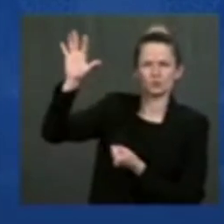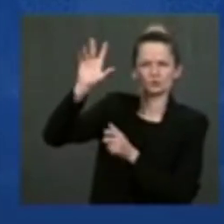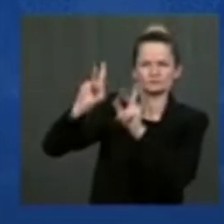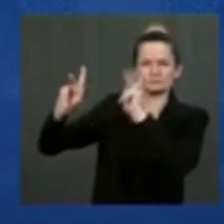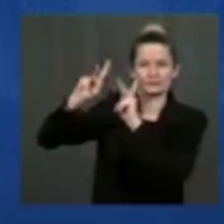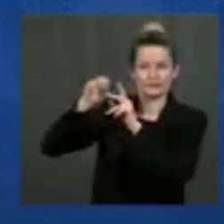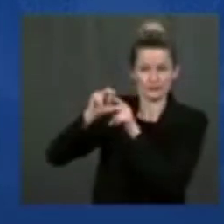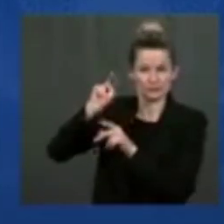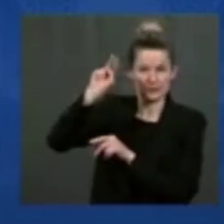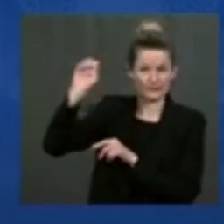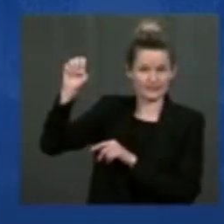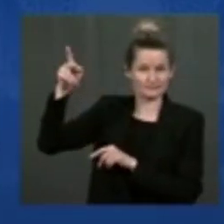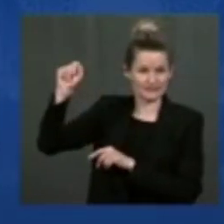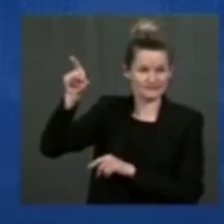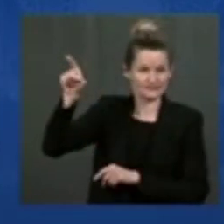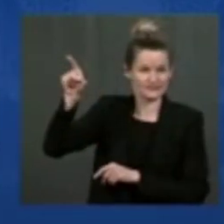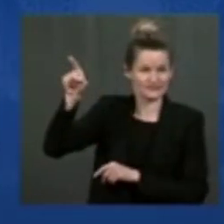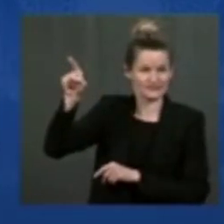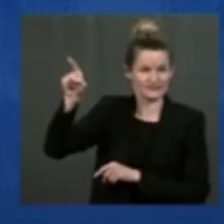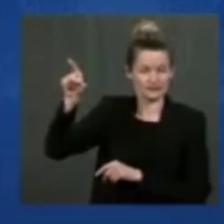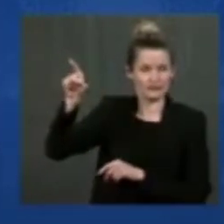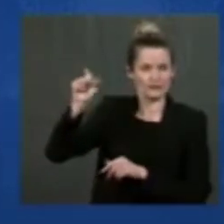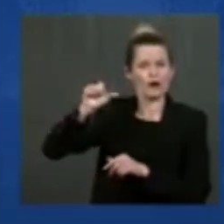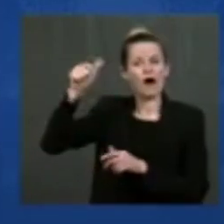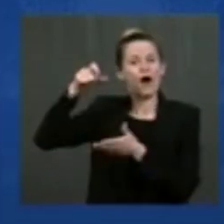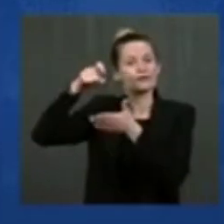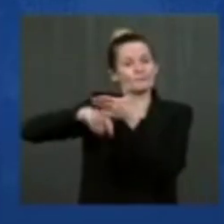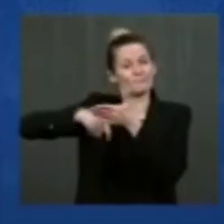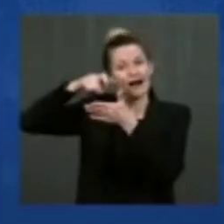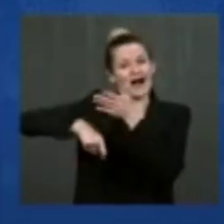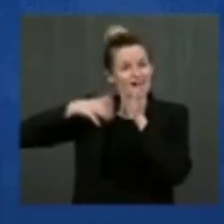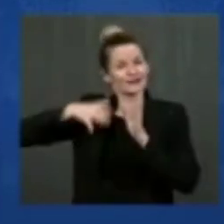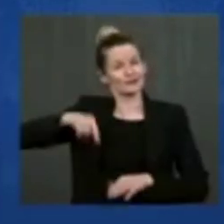on the doorstep in a bag. But,